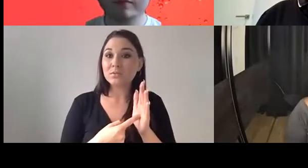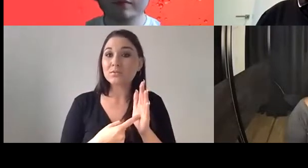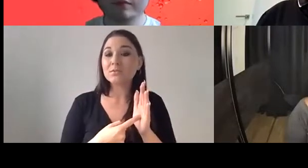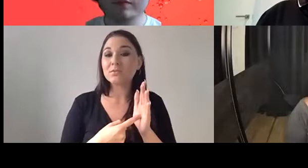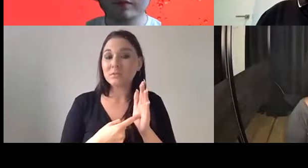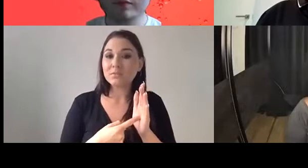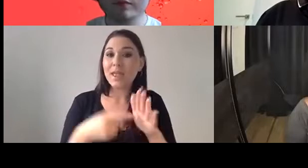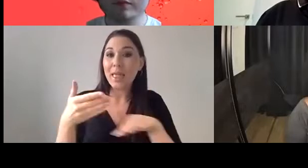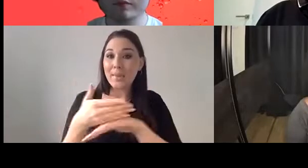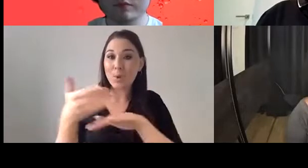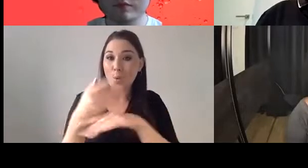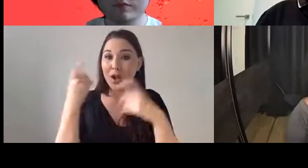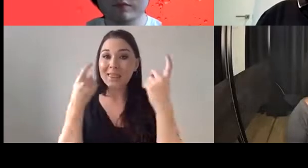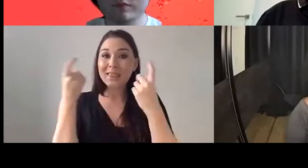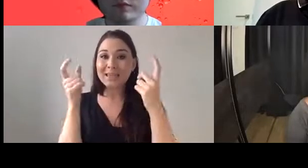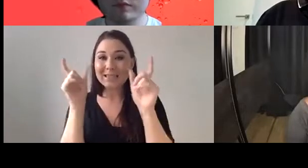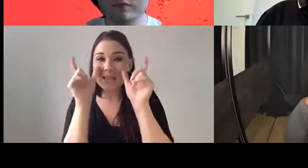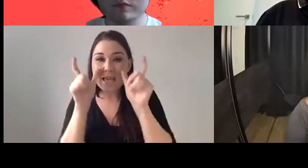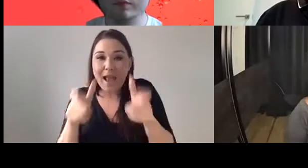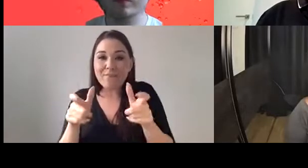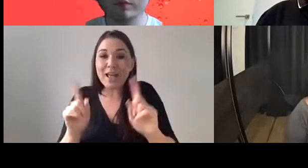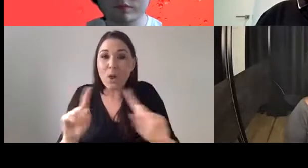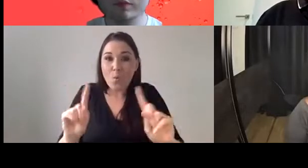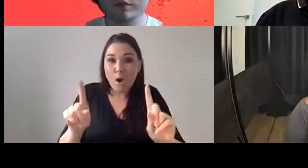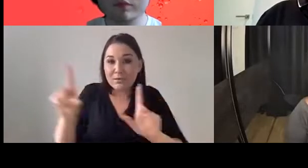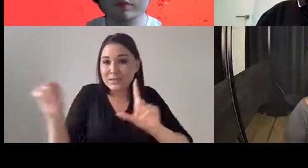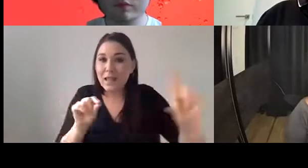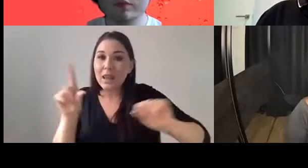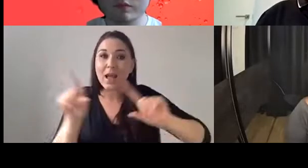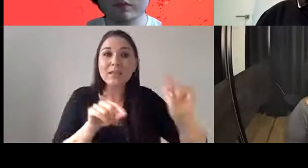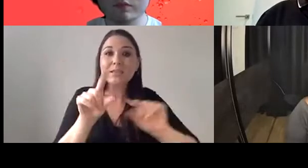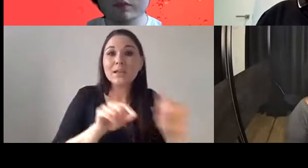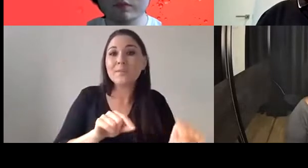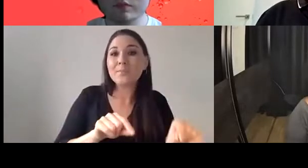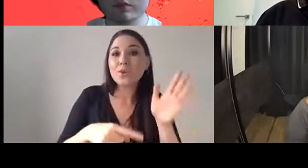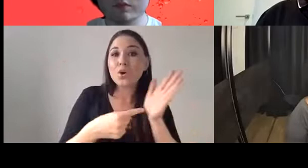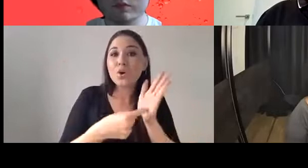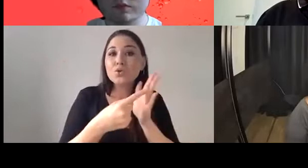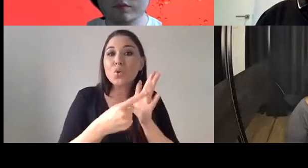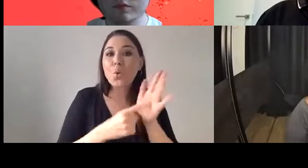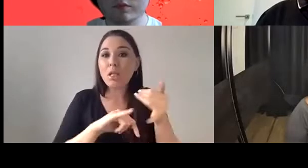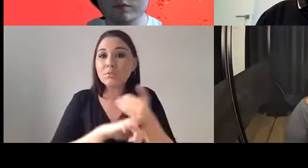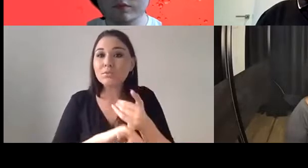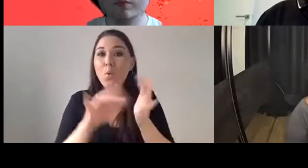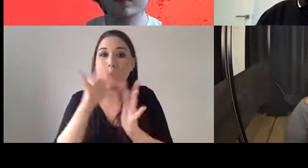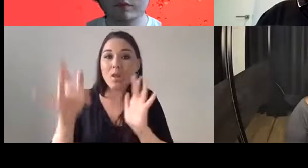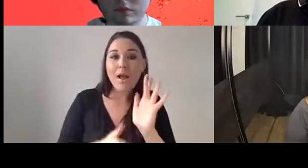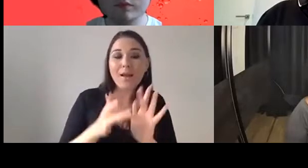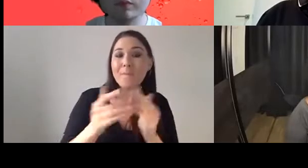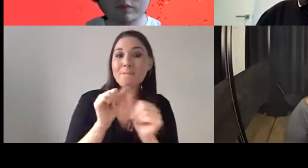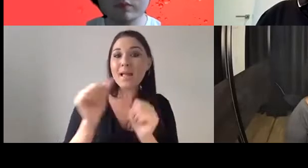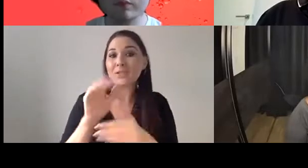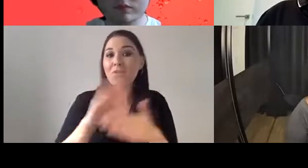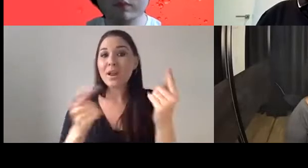an employer thinks very carefully about what tools they're selecting, because some tools are better than others when it comes to accessibility.